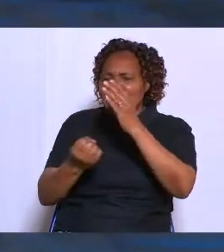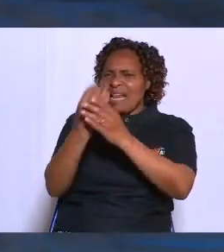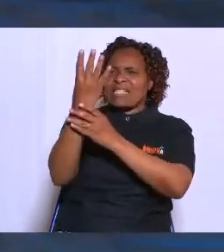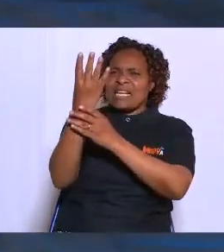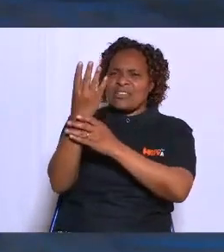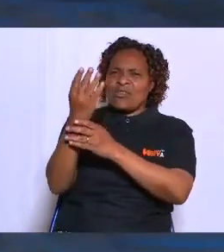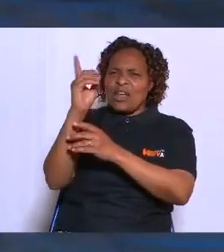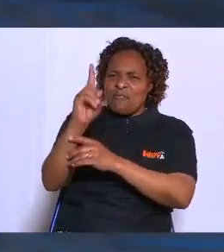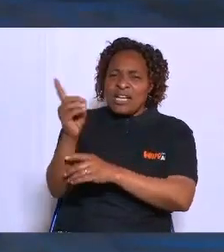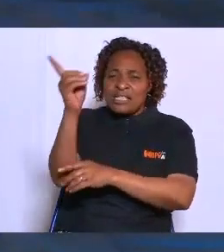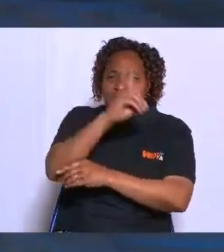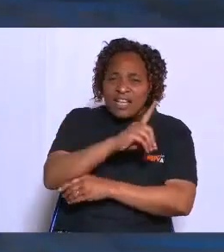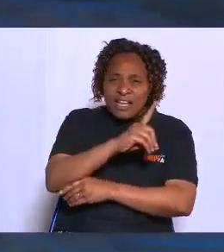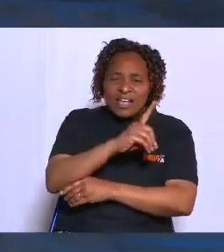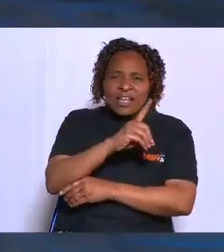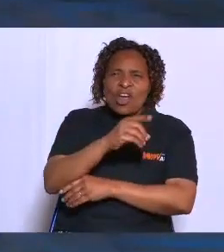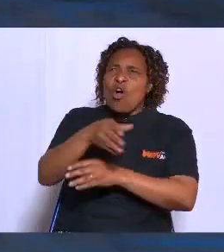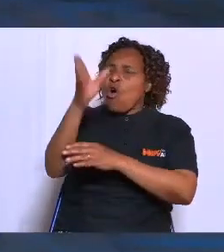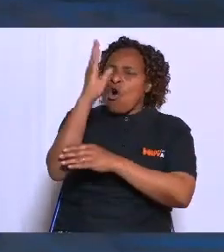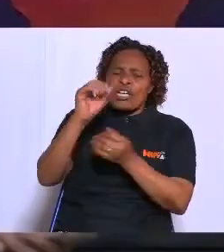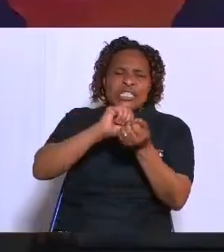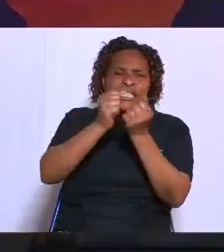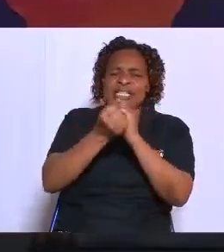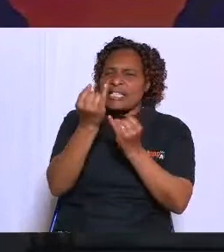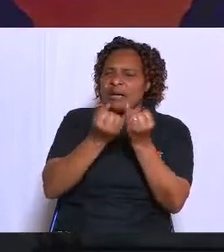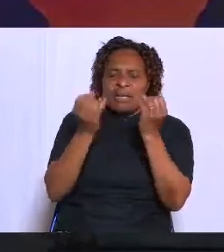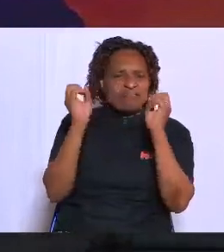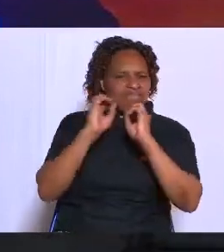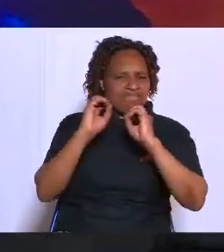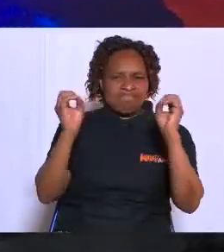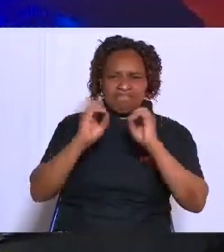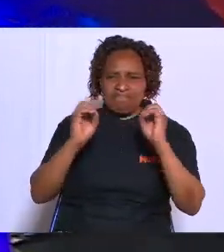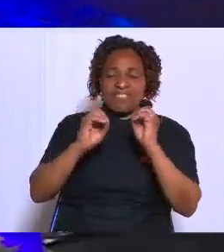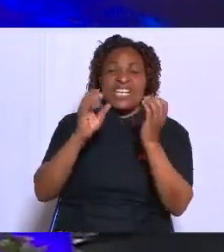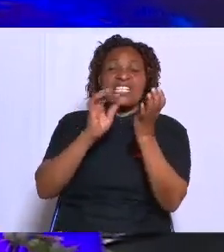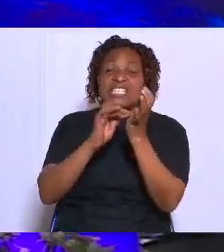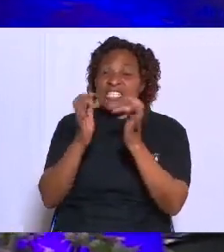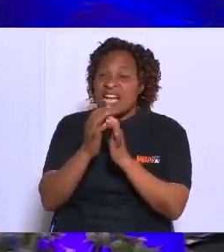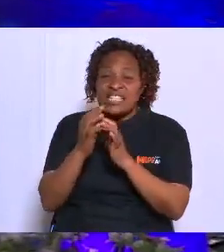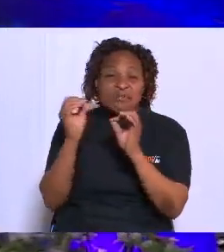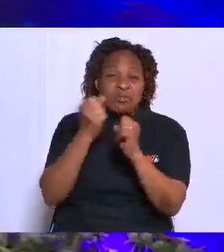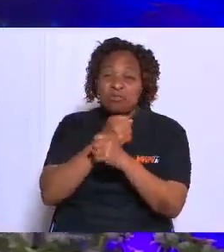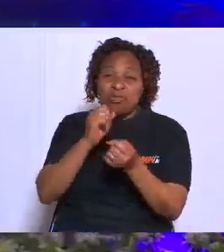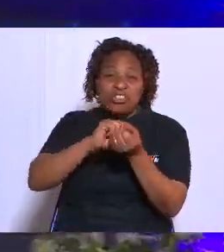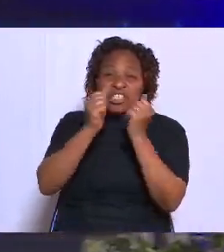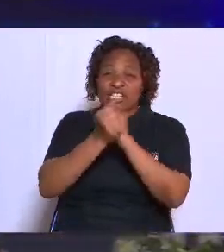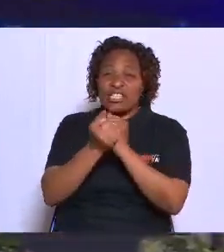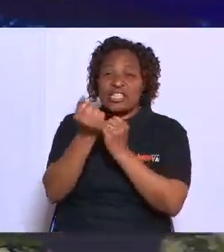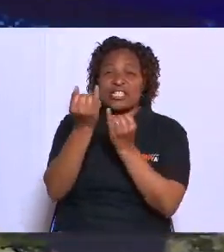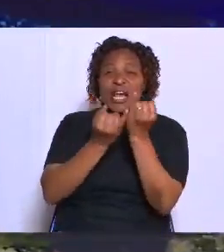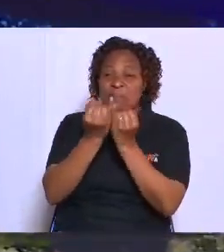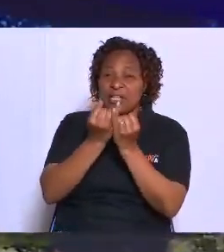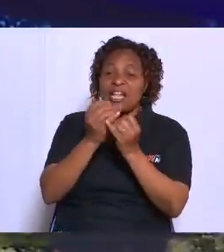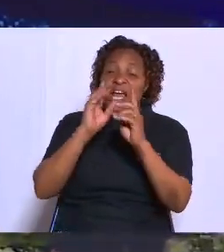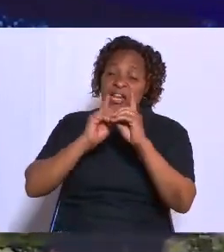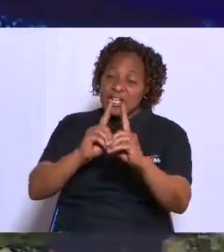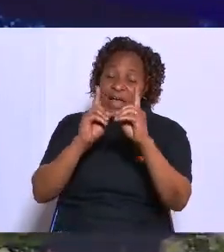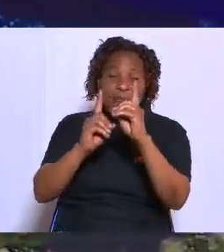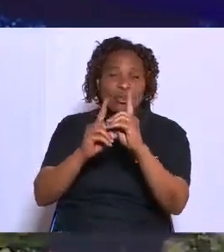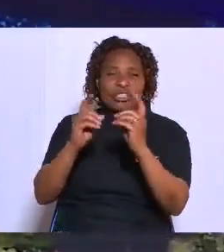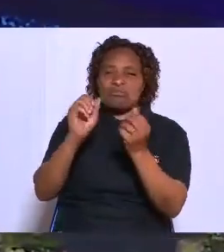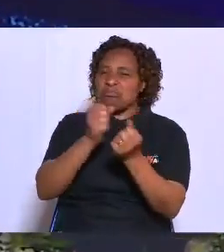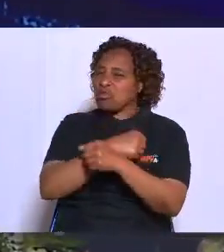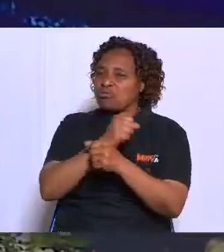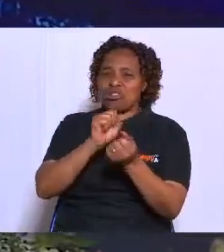day God didn't change the Sabbath Jesus didn't change the Sabbath the disciples didn't change the